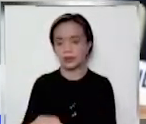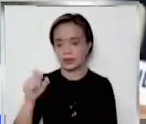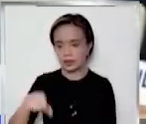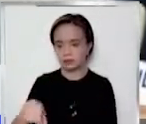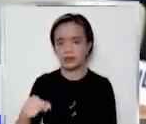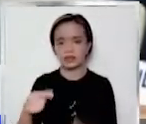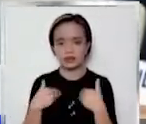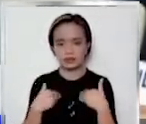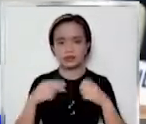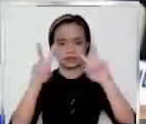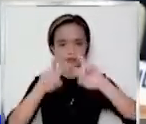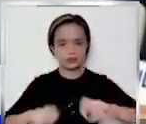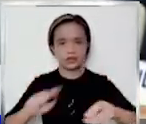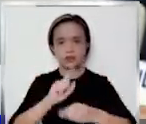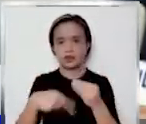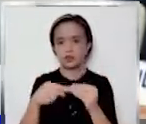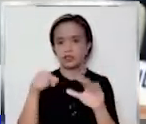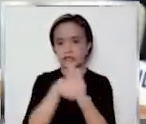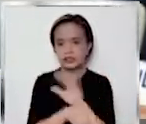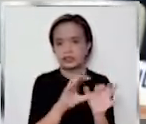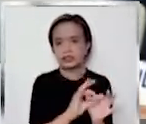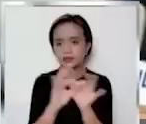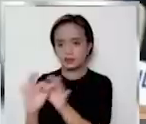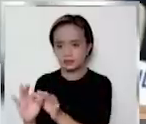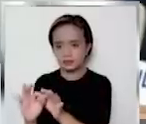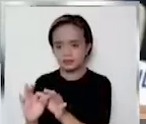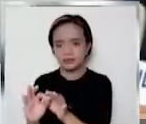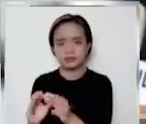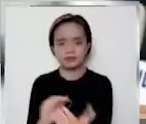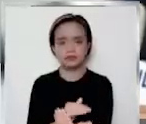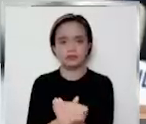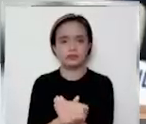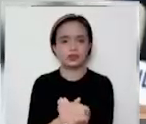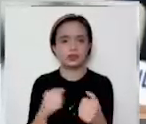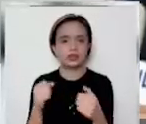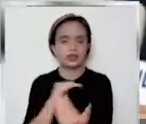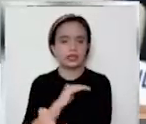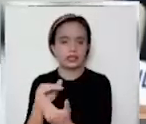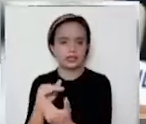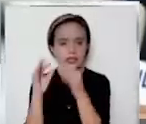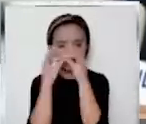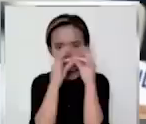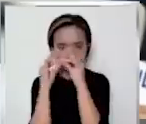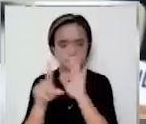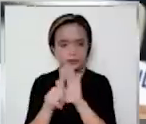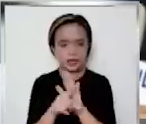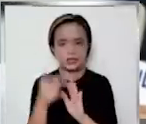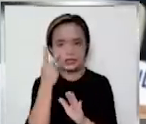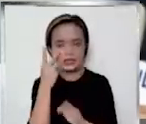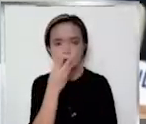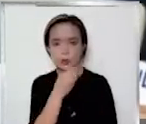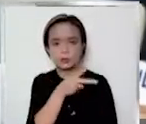the extrajudicial killings related to the fight against illegal drugs and ensure accountability for perpetrators as well as